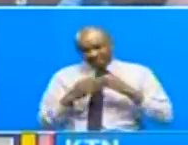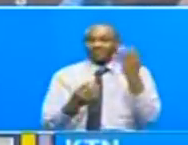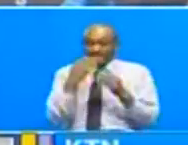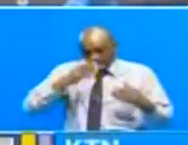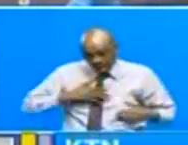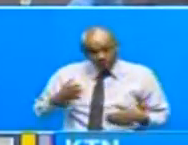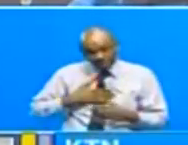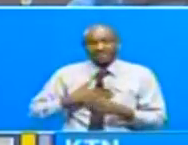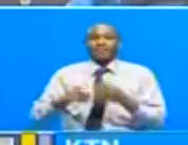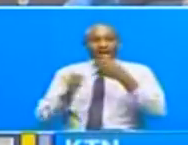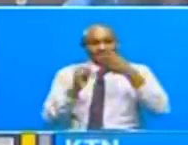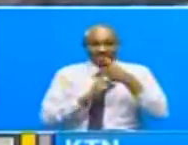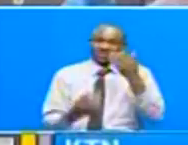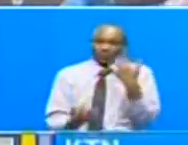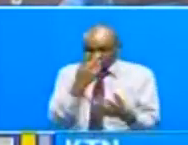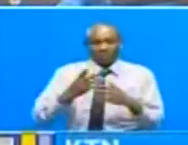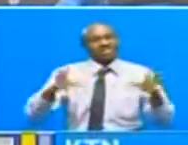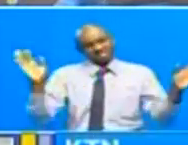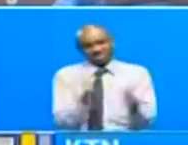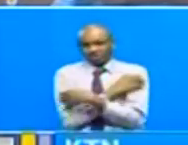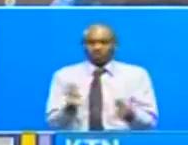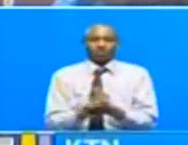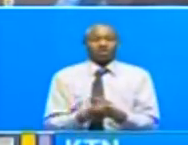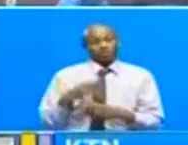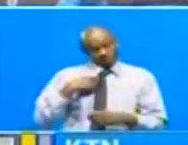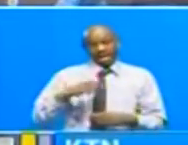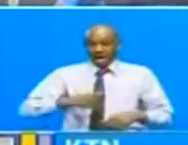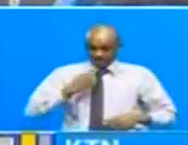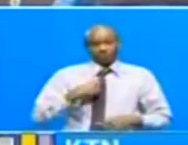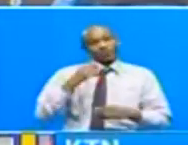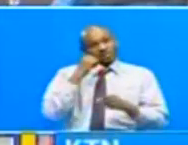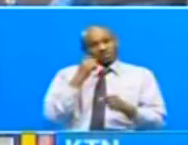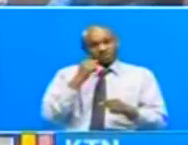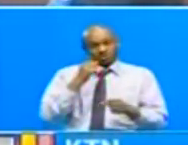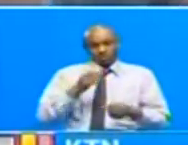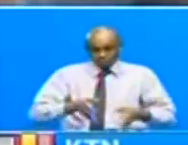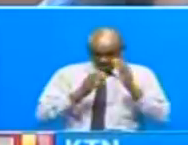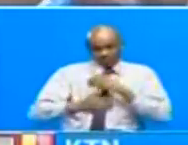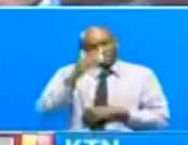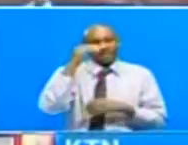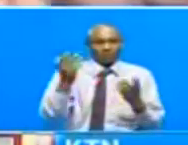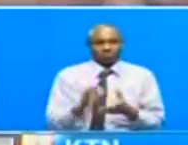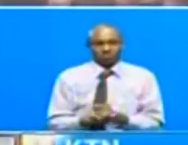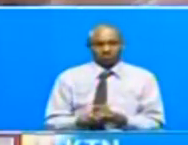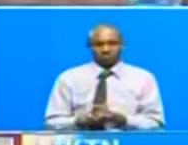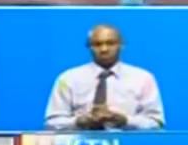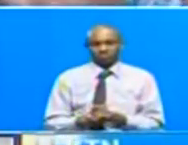ive, mabati ive, iende chini. Sisi wenyewe tutajua vile tutajitegemea.